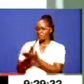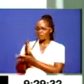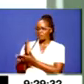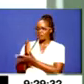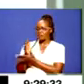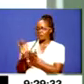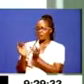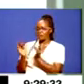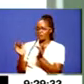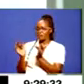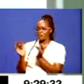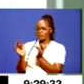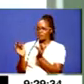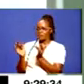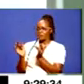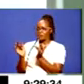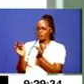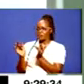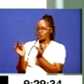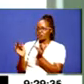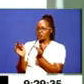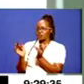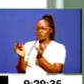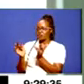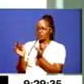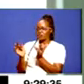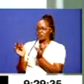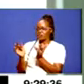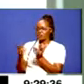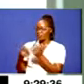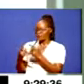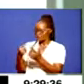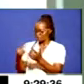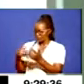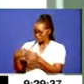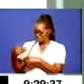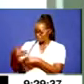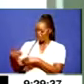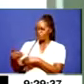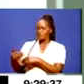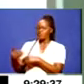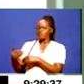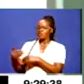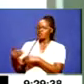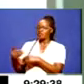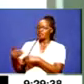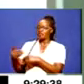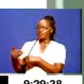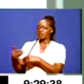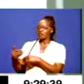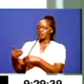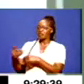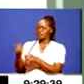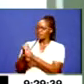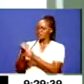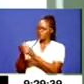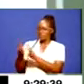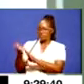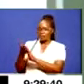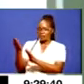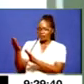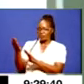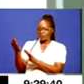testing, the technology that comes up every day, ensuring that testing is done faster.